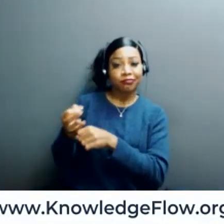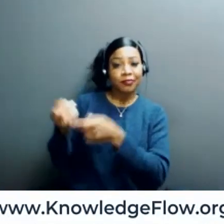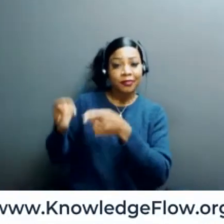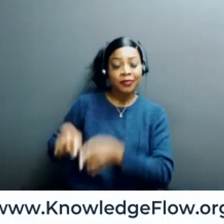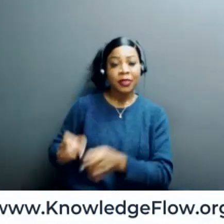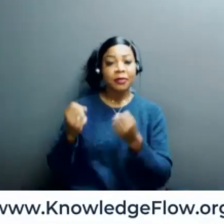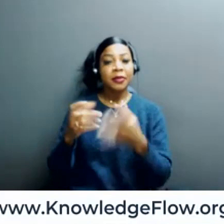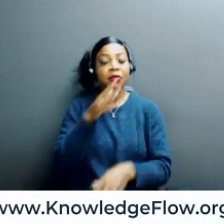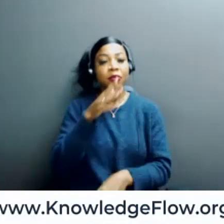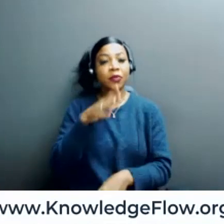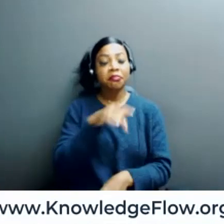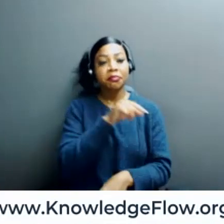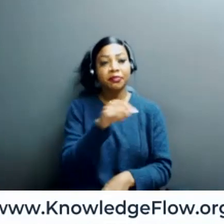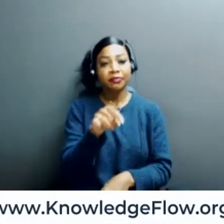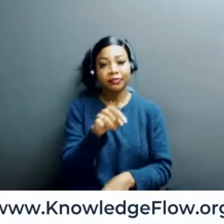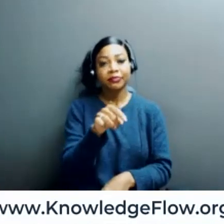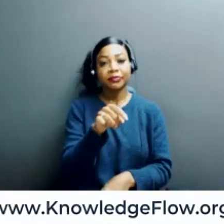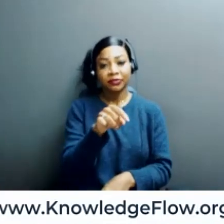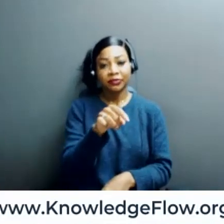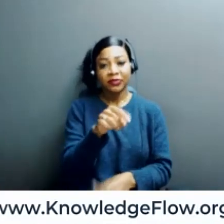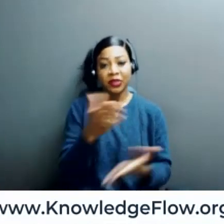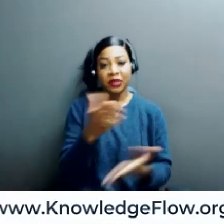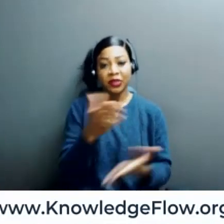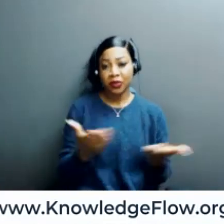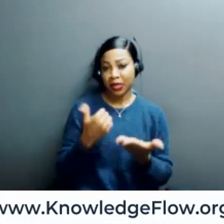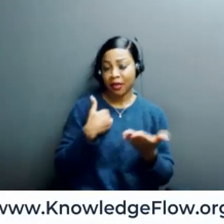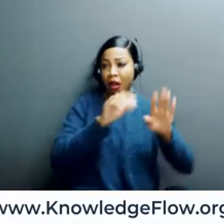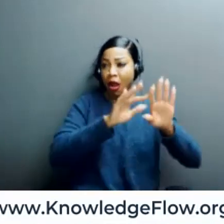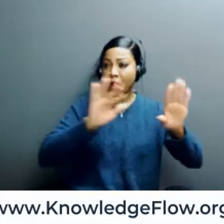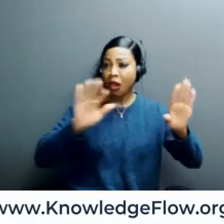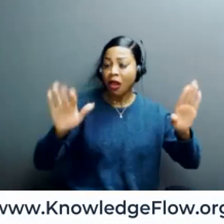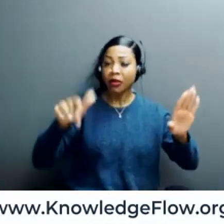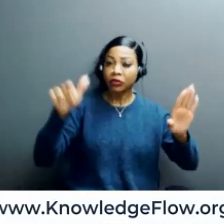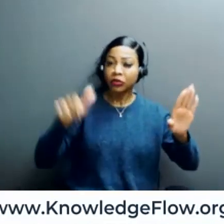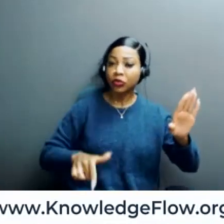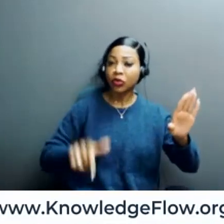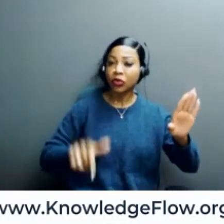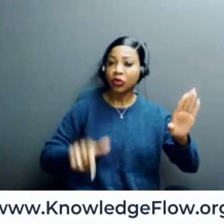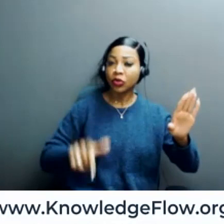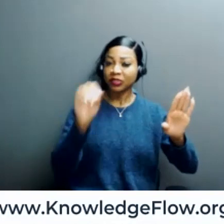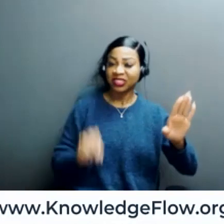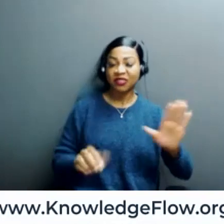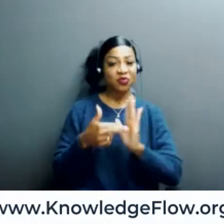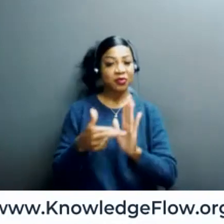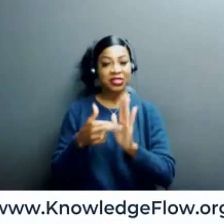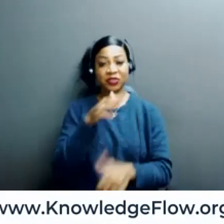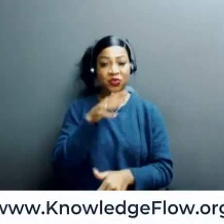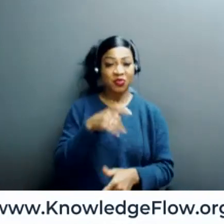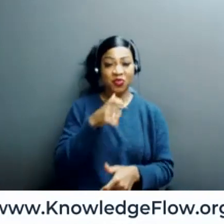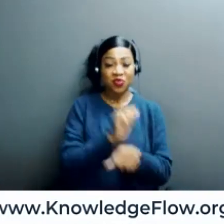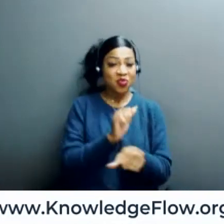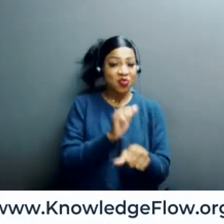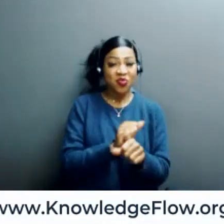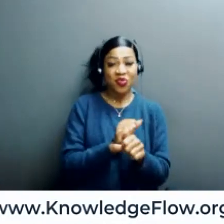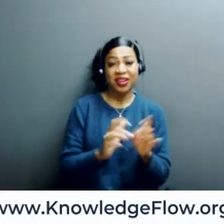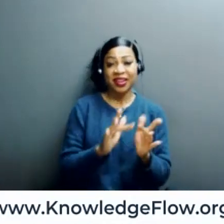especially in in Canada there's such a low percentage of representation of women in cyber security only about